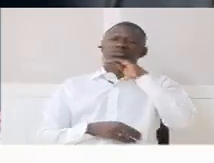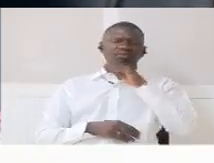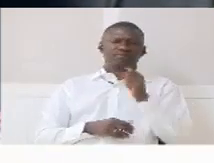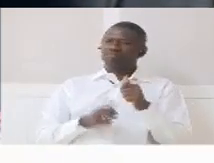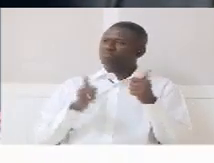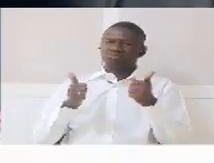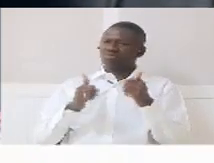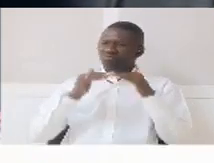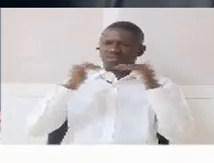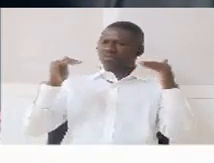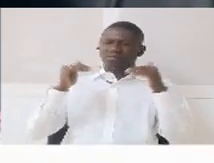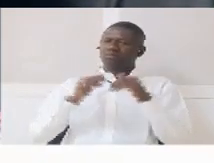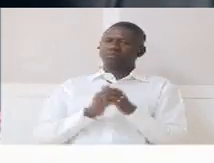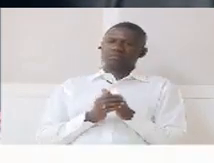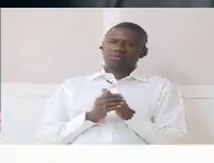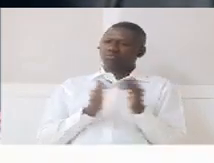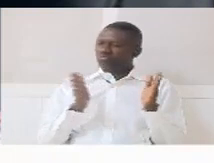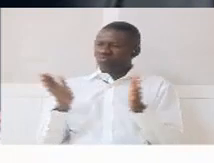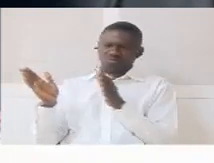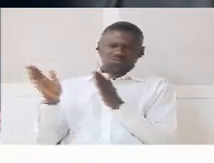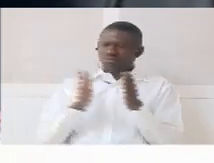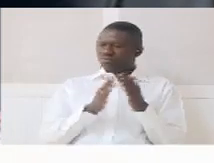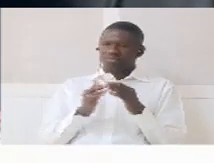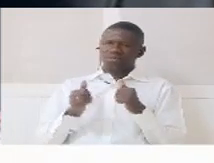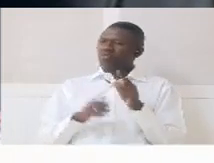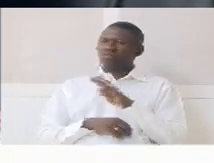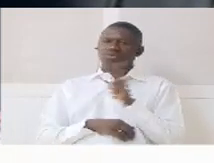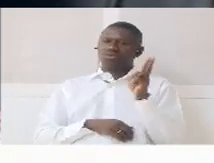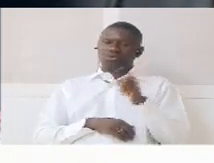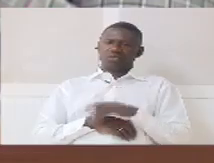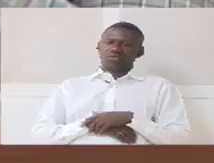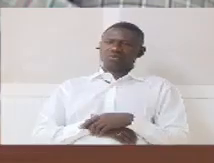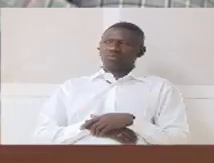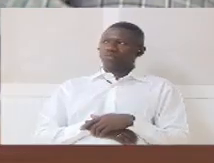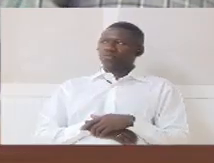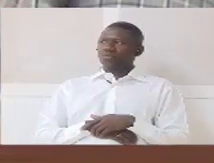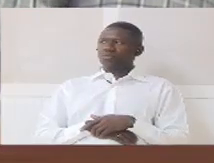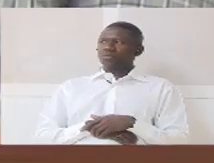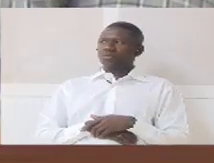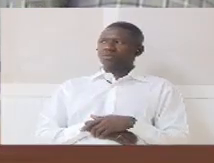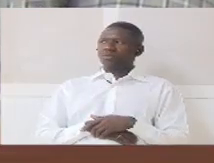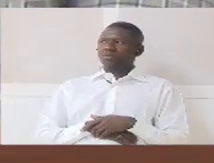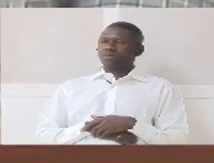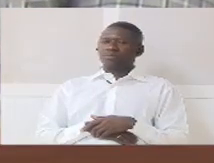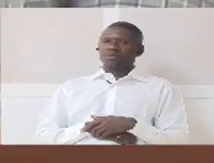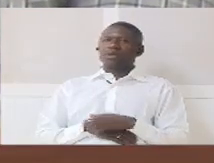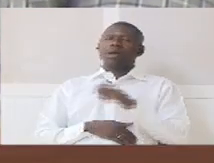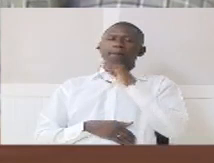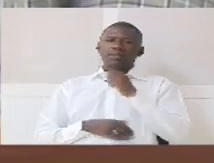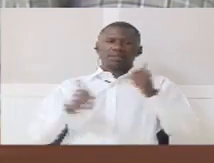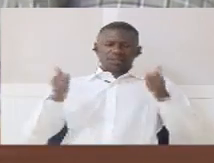Not even equal to being adequate. Mr. Chair, as part of the